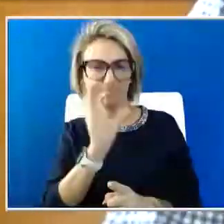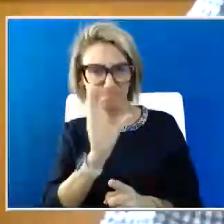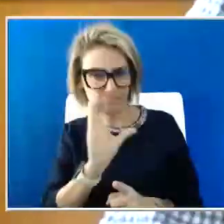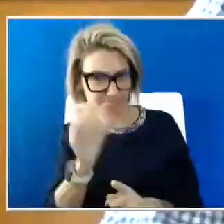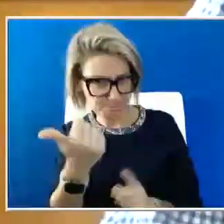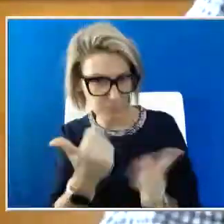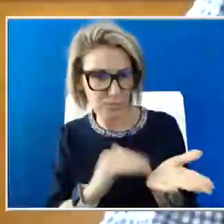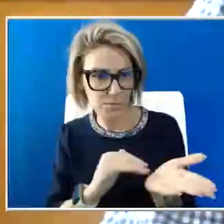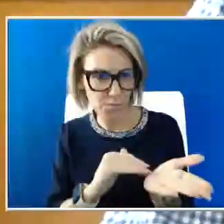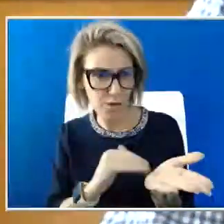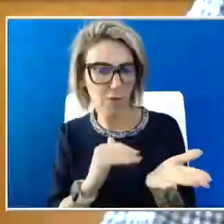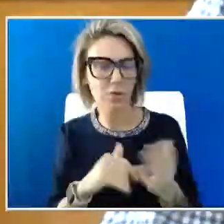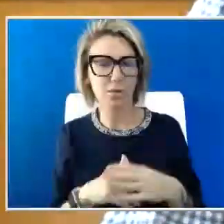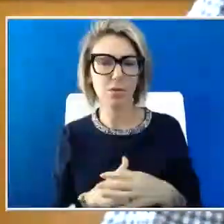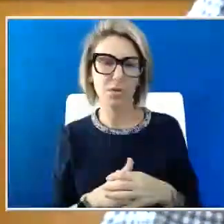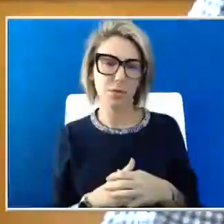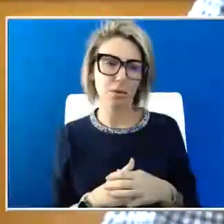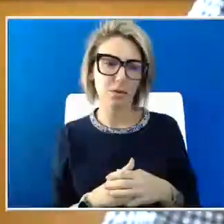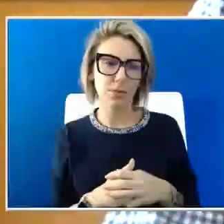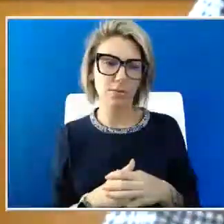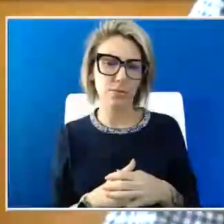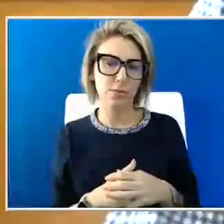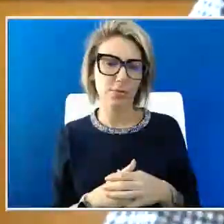doctors, and then they